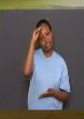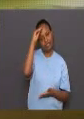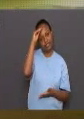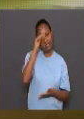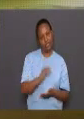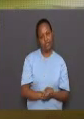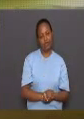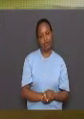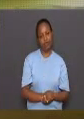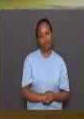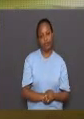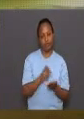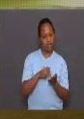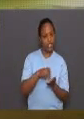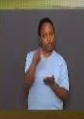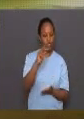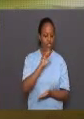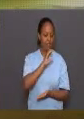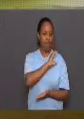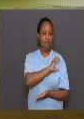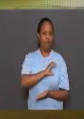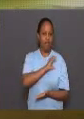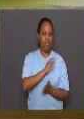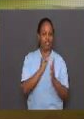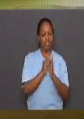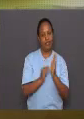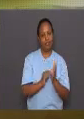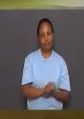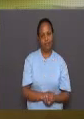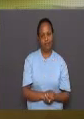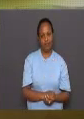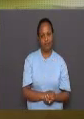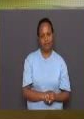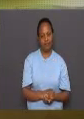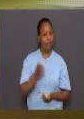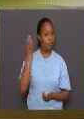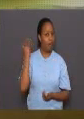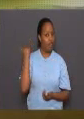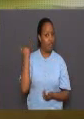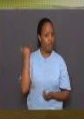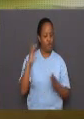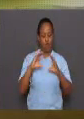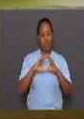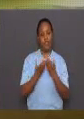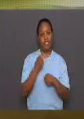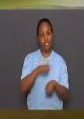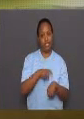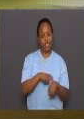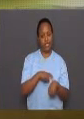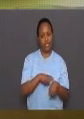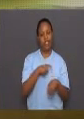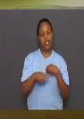the features of a democratic system. In our last lesson,